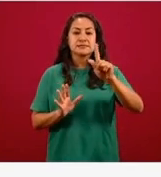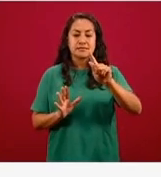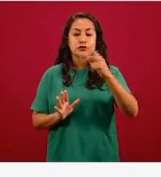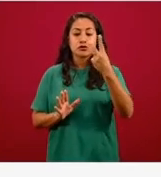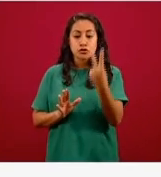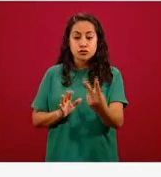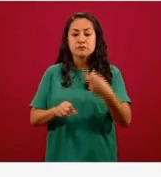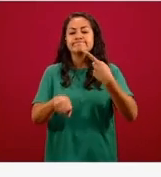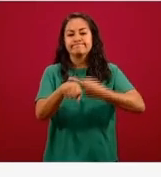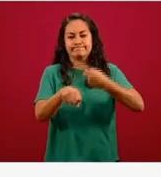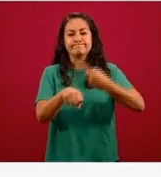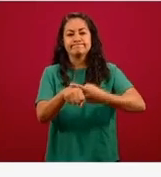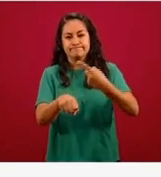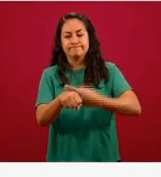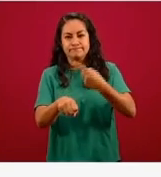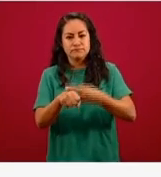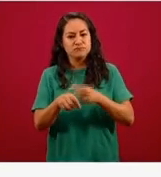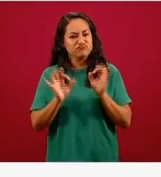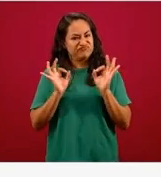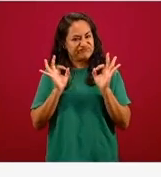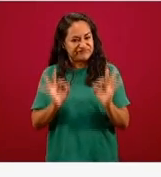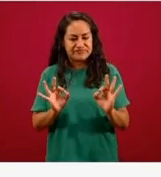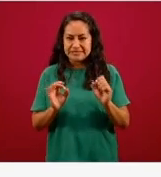Up to now, we have